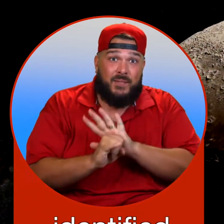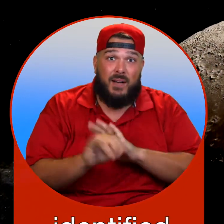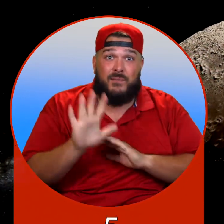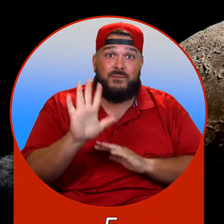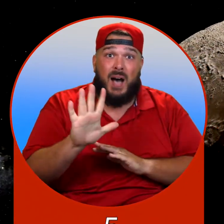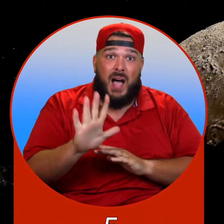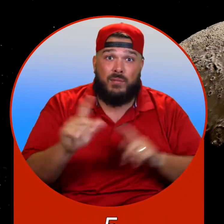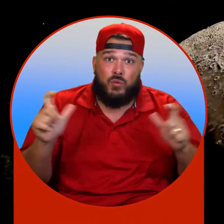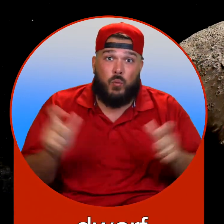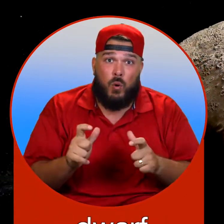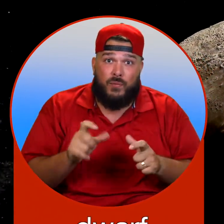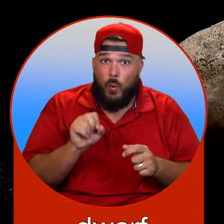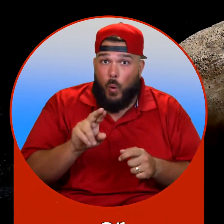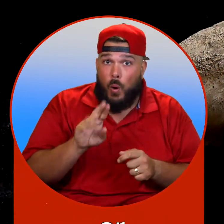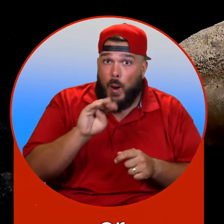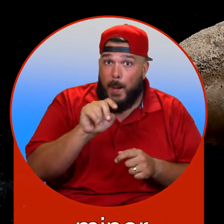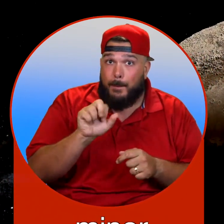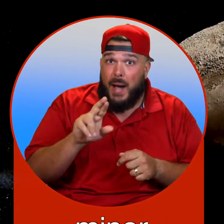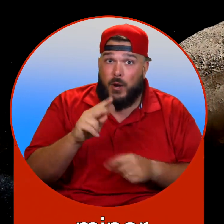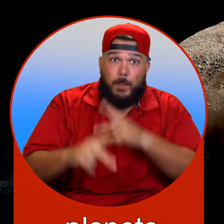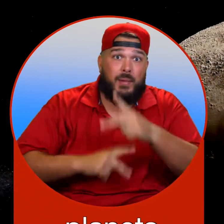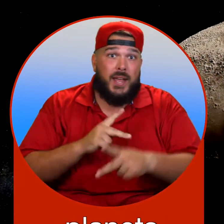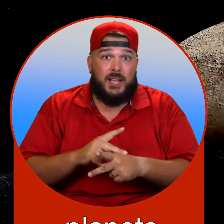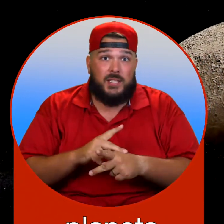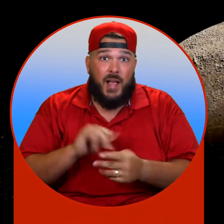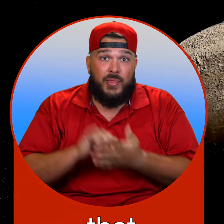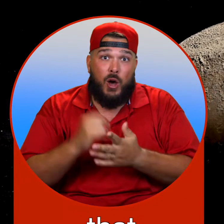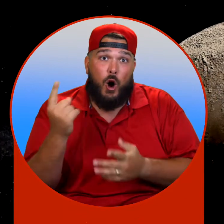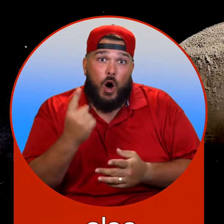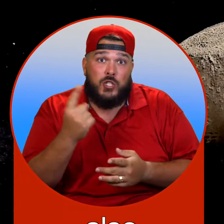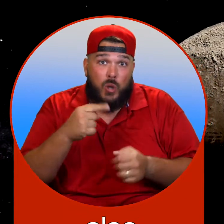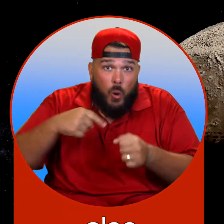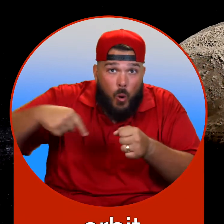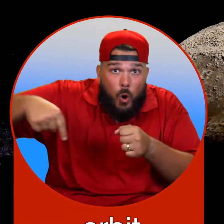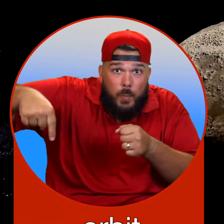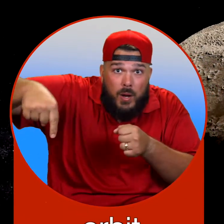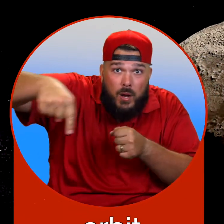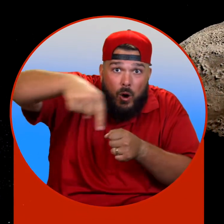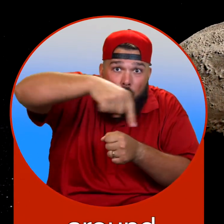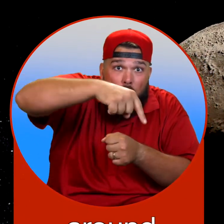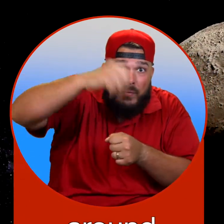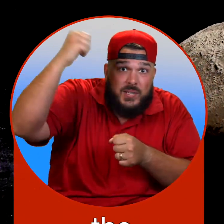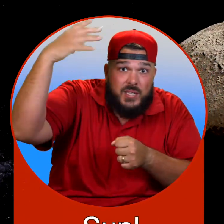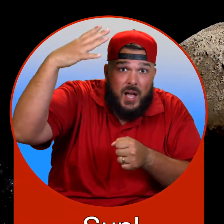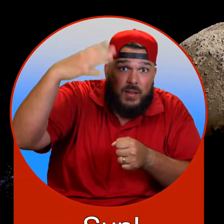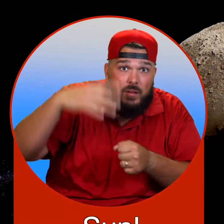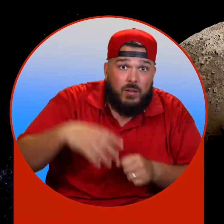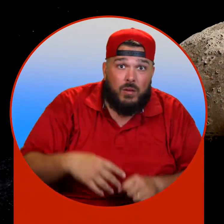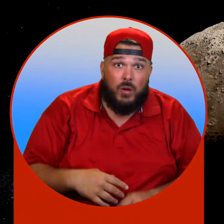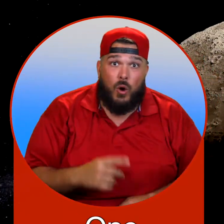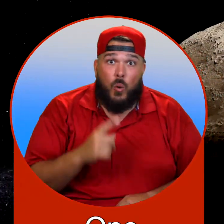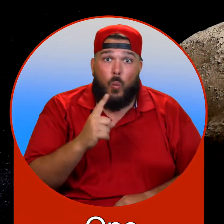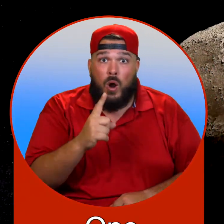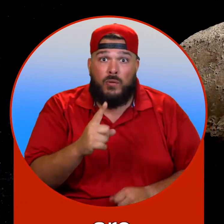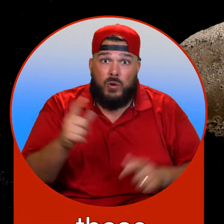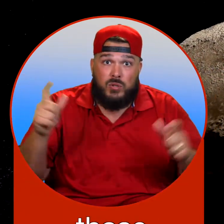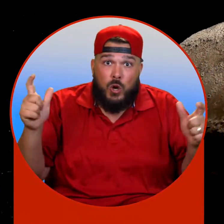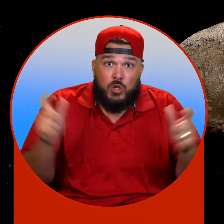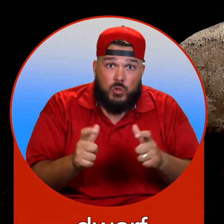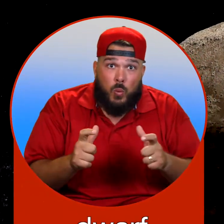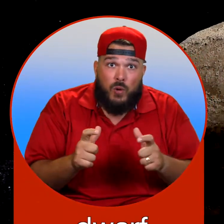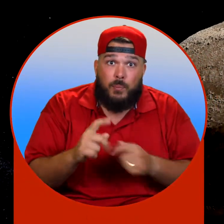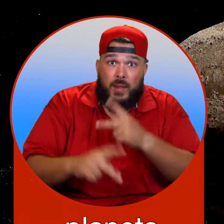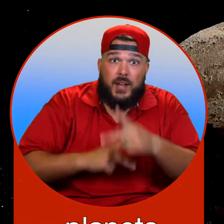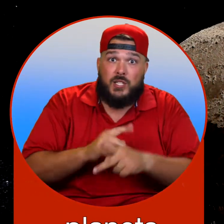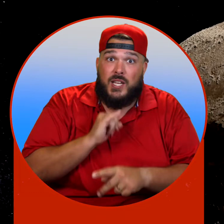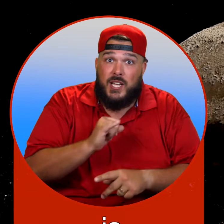identified five dwarf or minor planets that also orbit around the sun. One of those